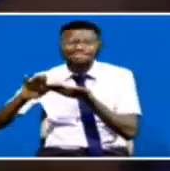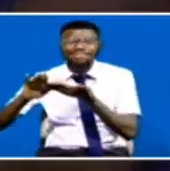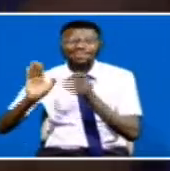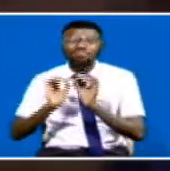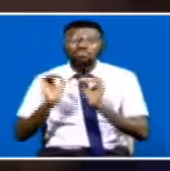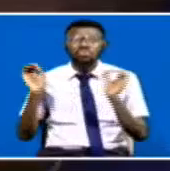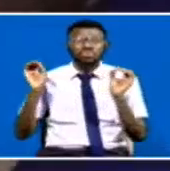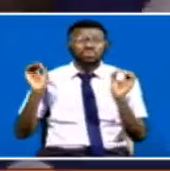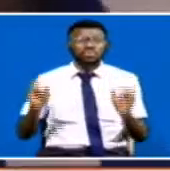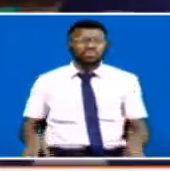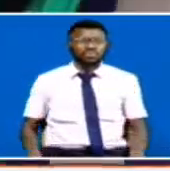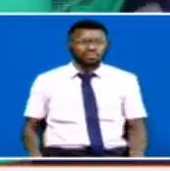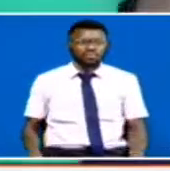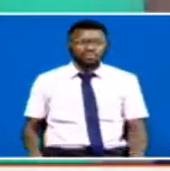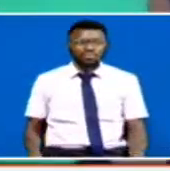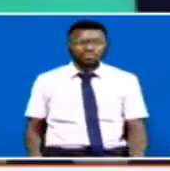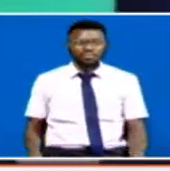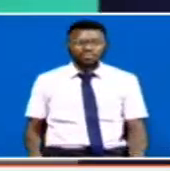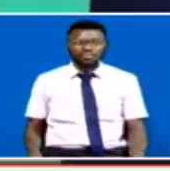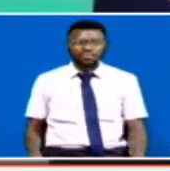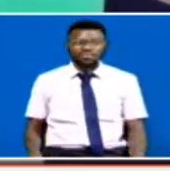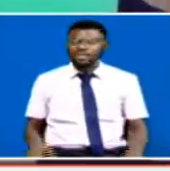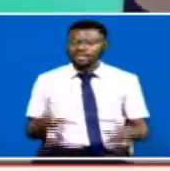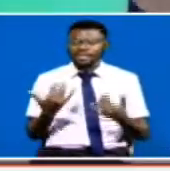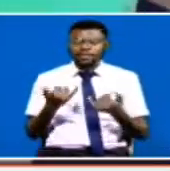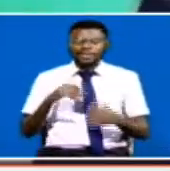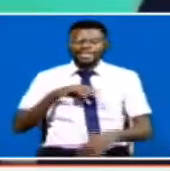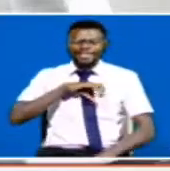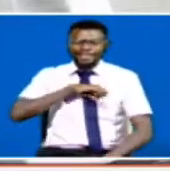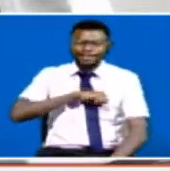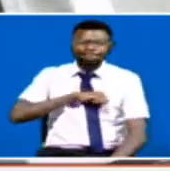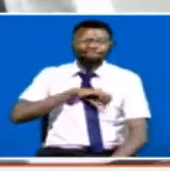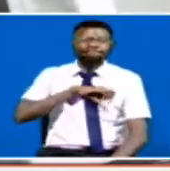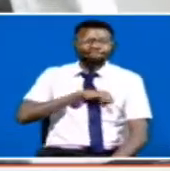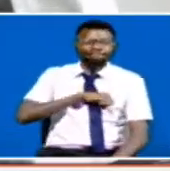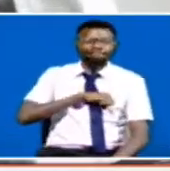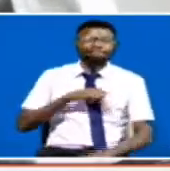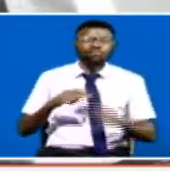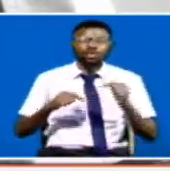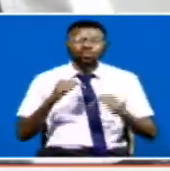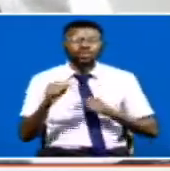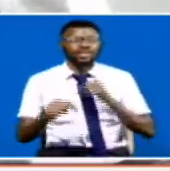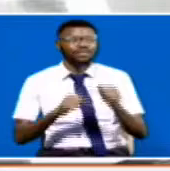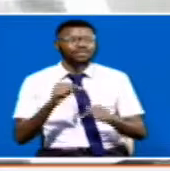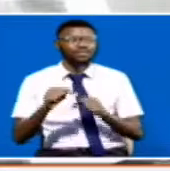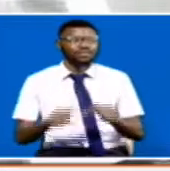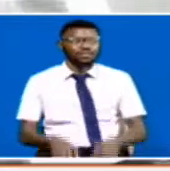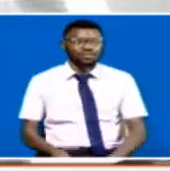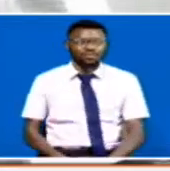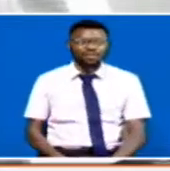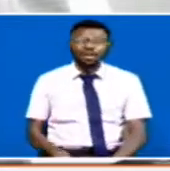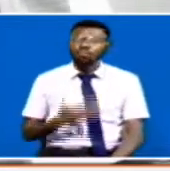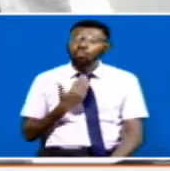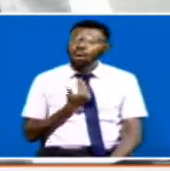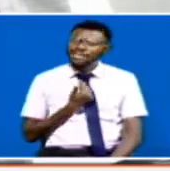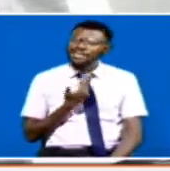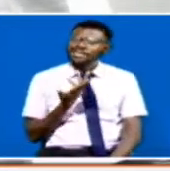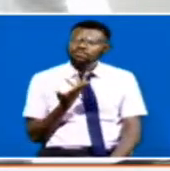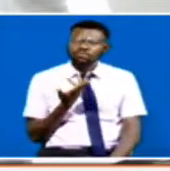green. Hasa tunabamba hivyo hivyo, ningetaka wazidi